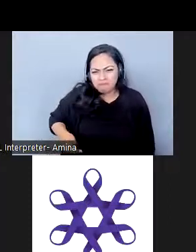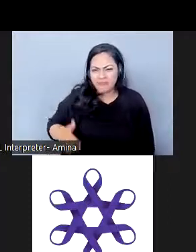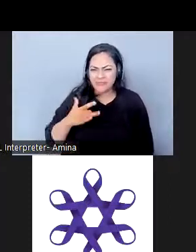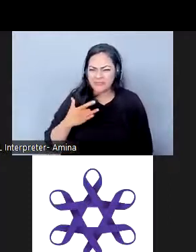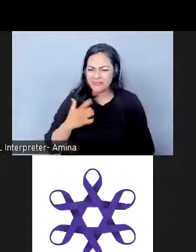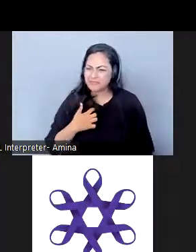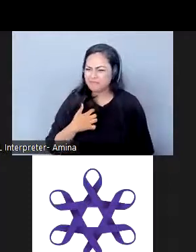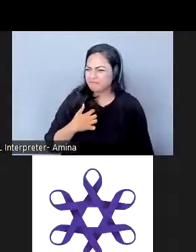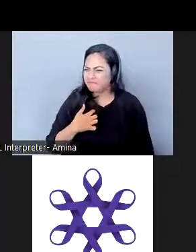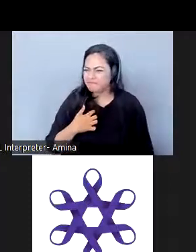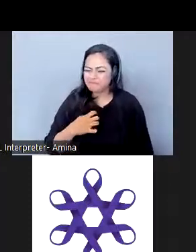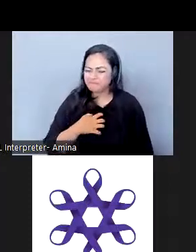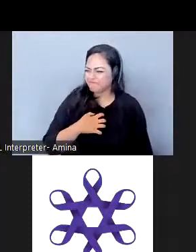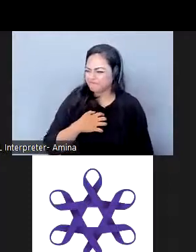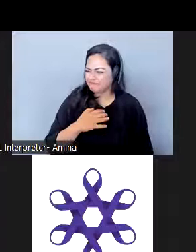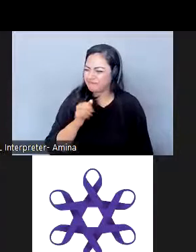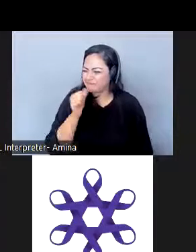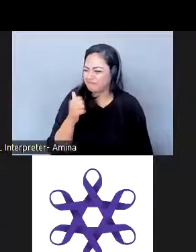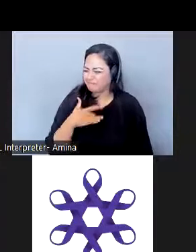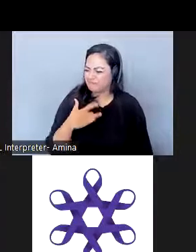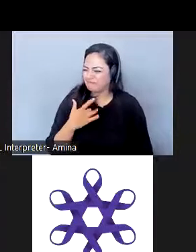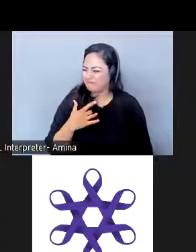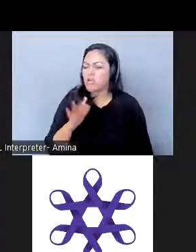contact the authorities and report the fraud.